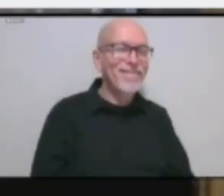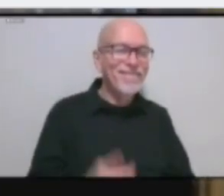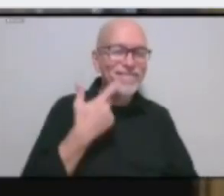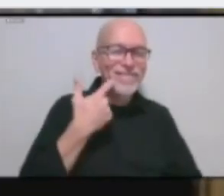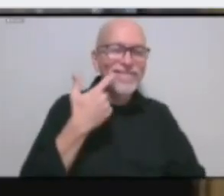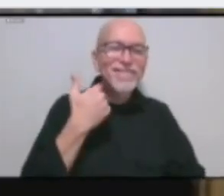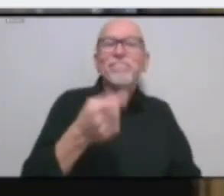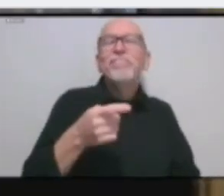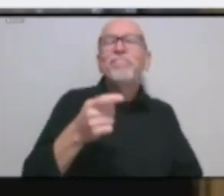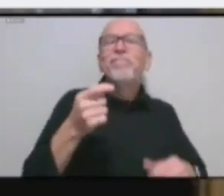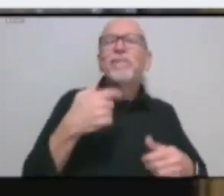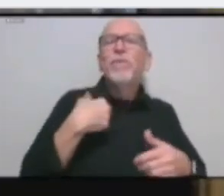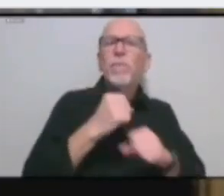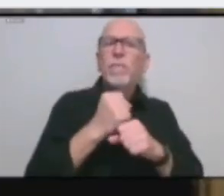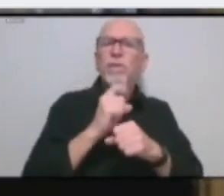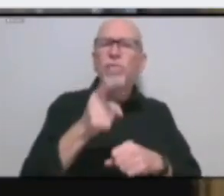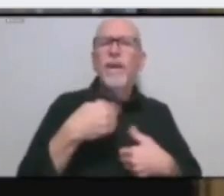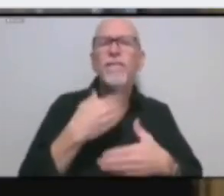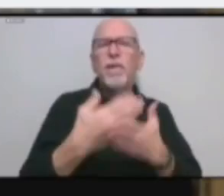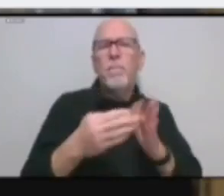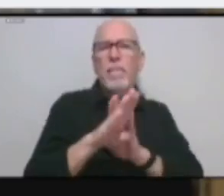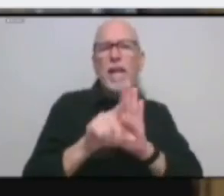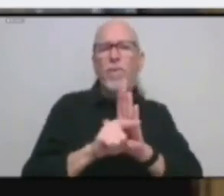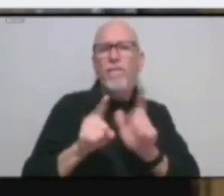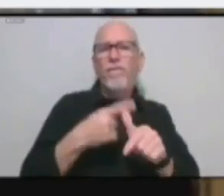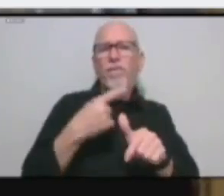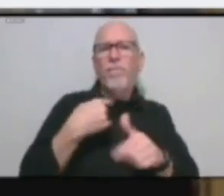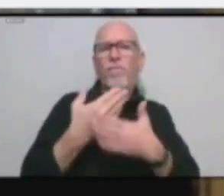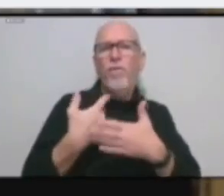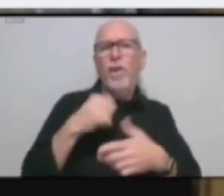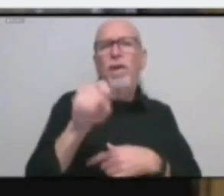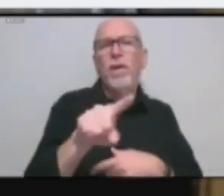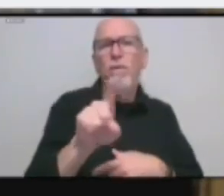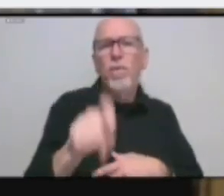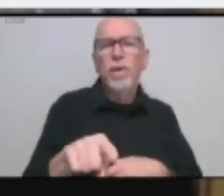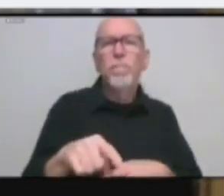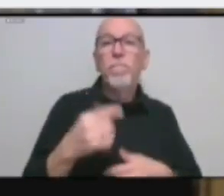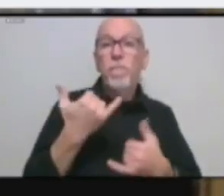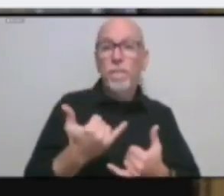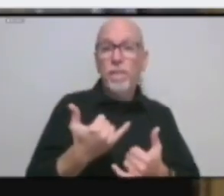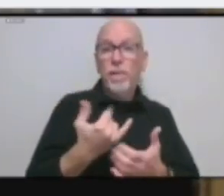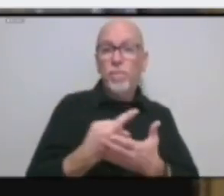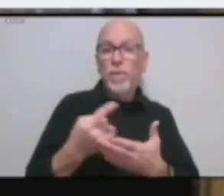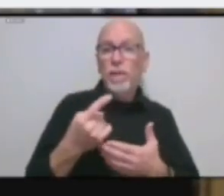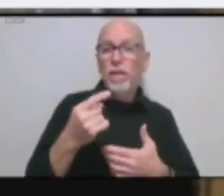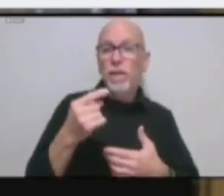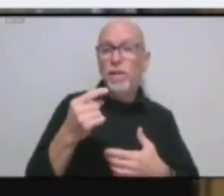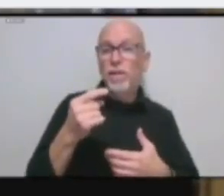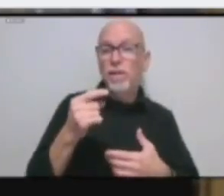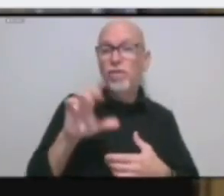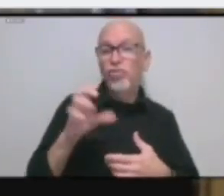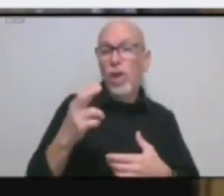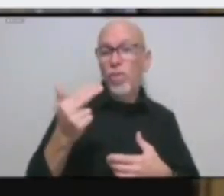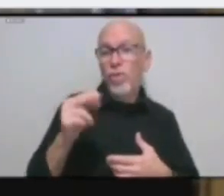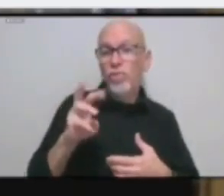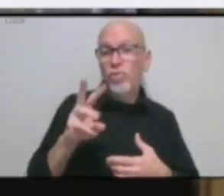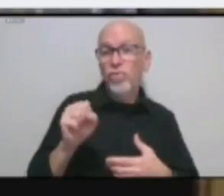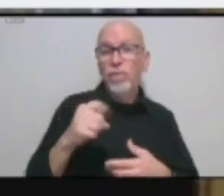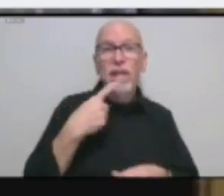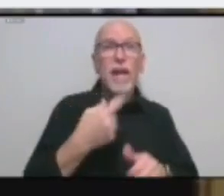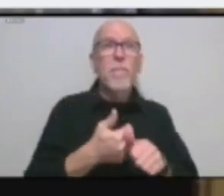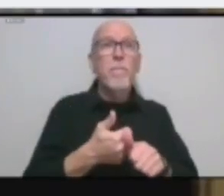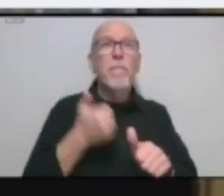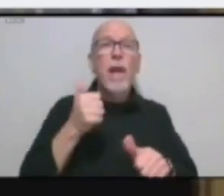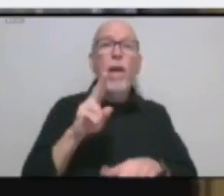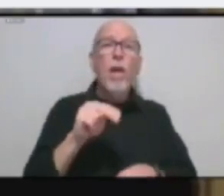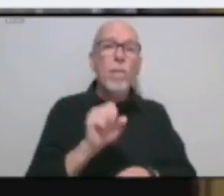I want to make sure you have a little bit of background for my questions here today. This week, 13 News reported the number of backlogged and pending